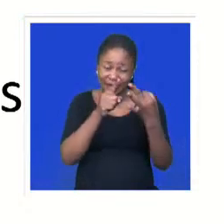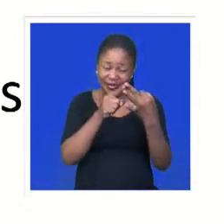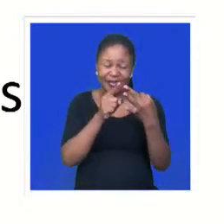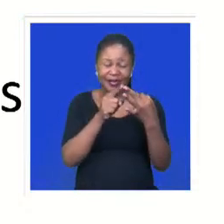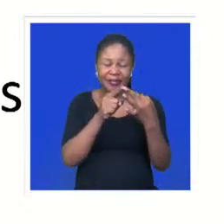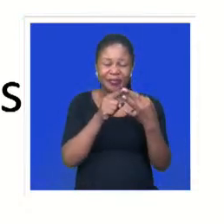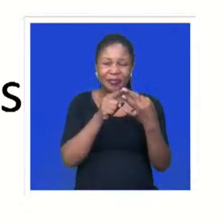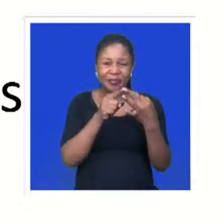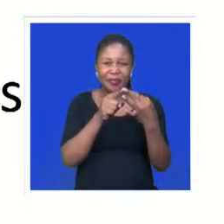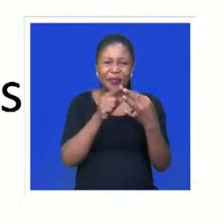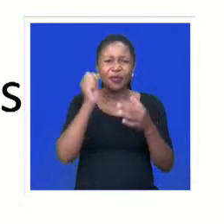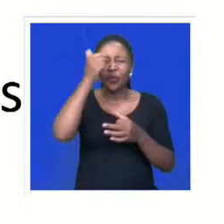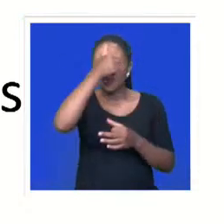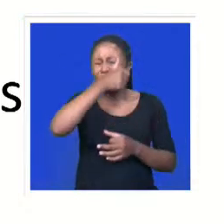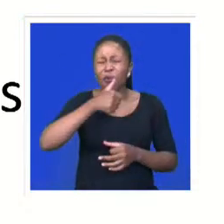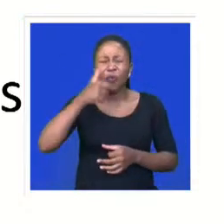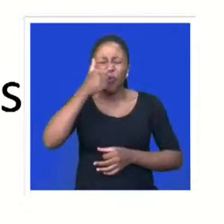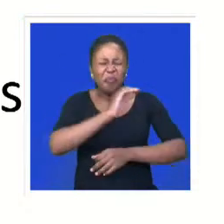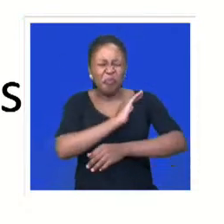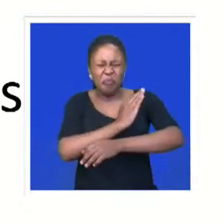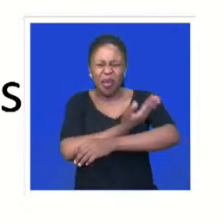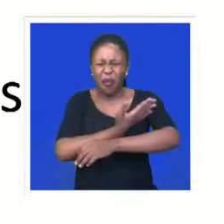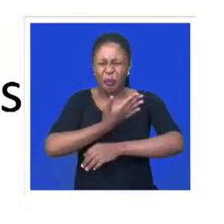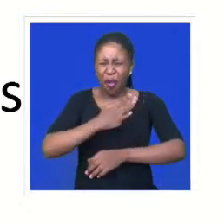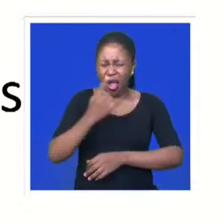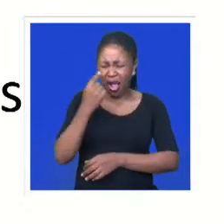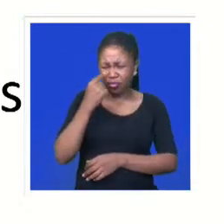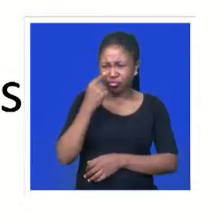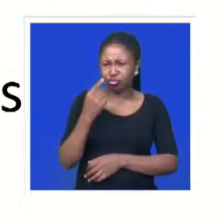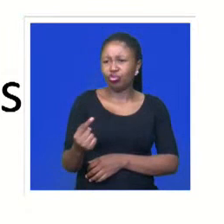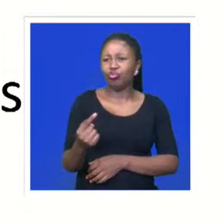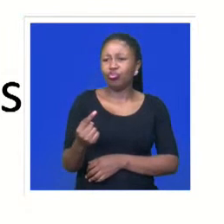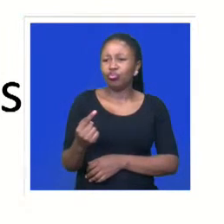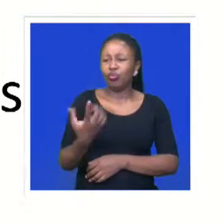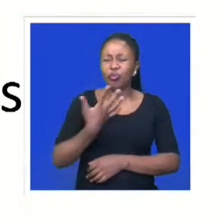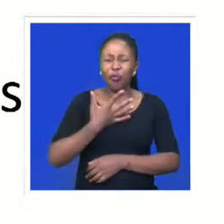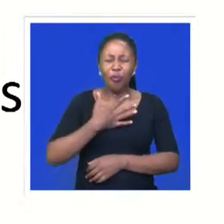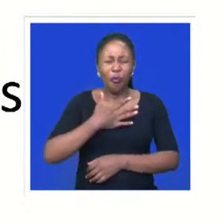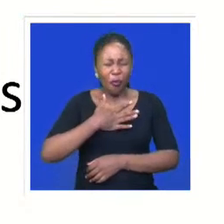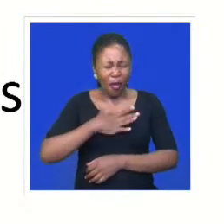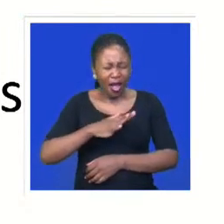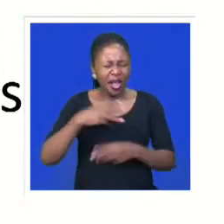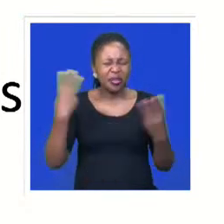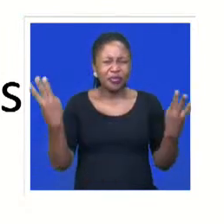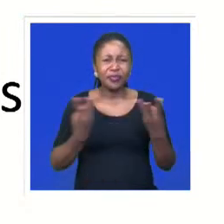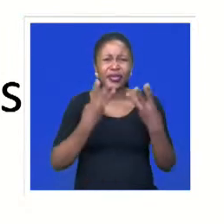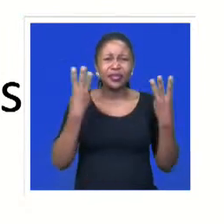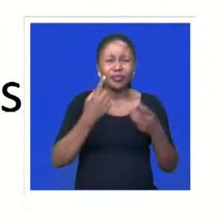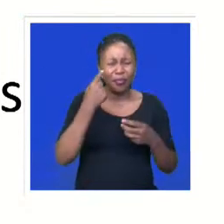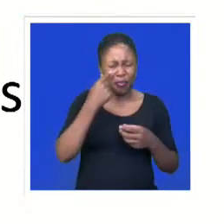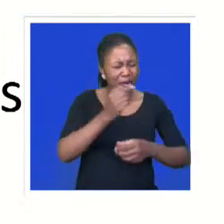power to create. That is why he created the universe.